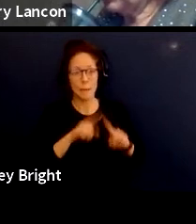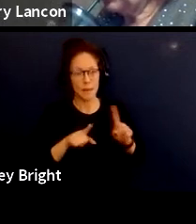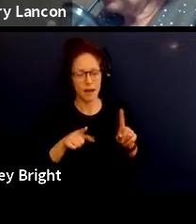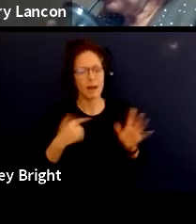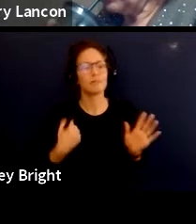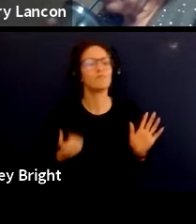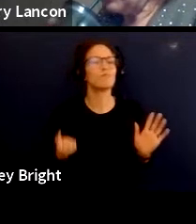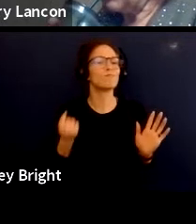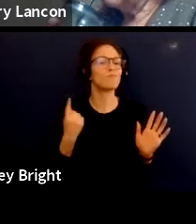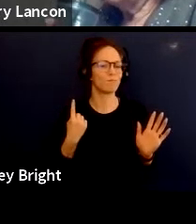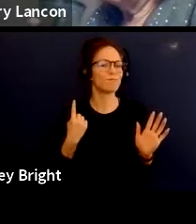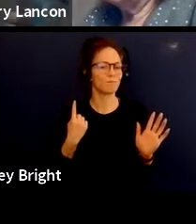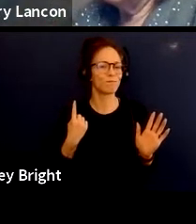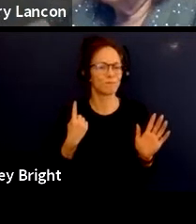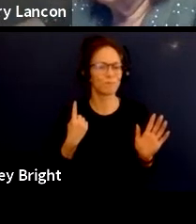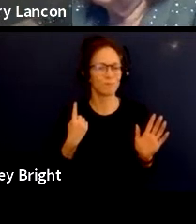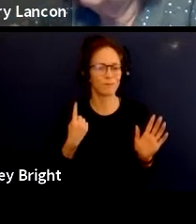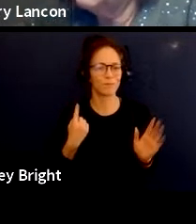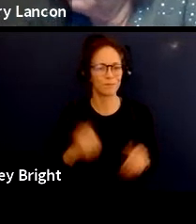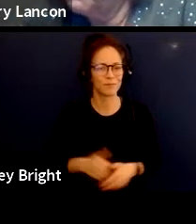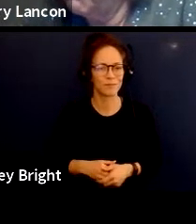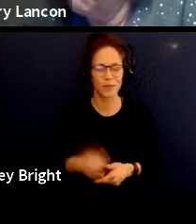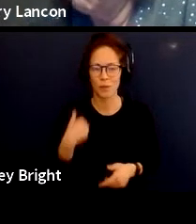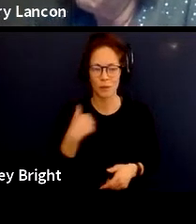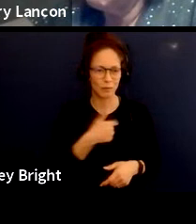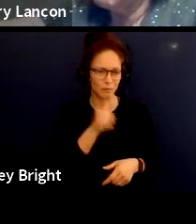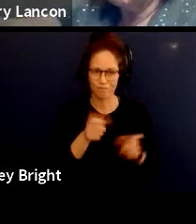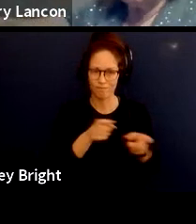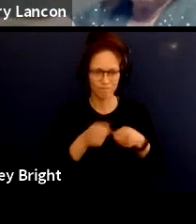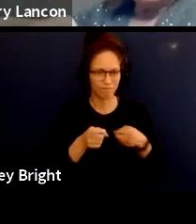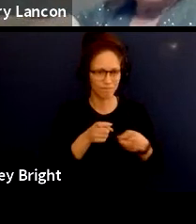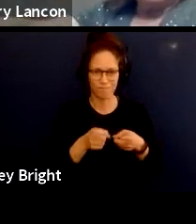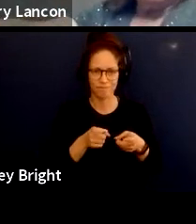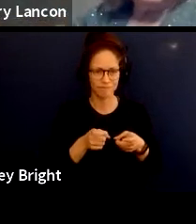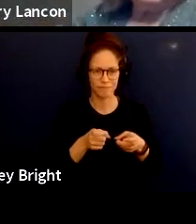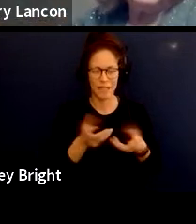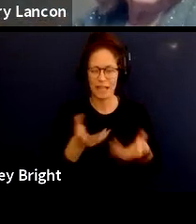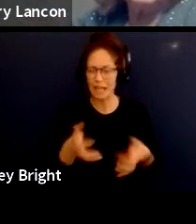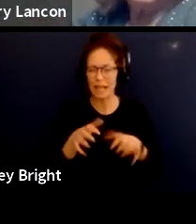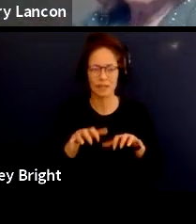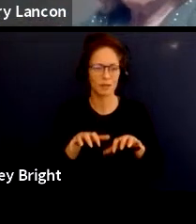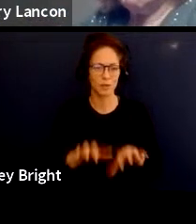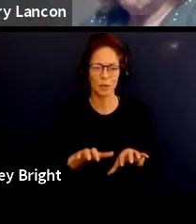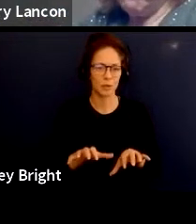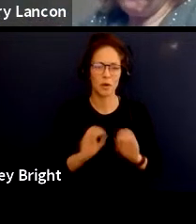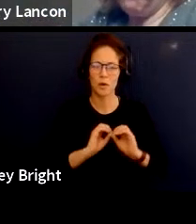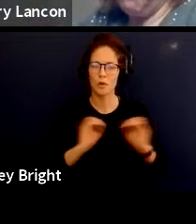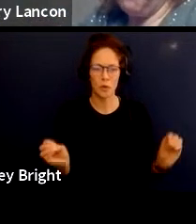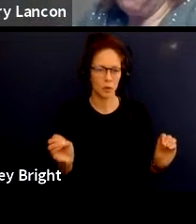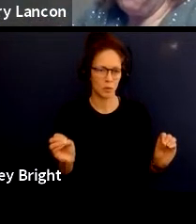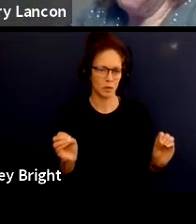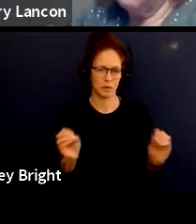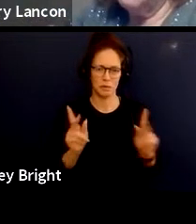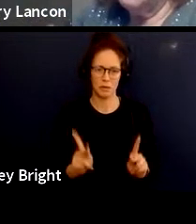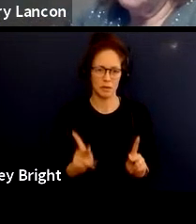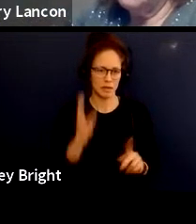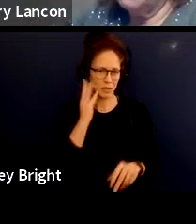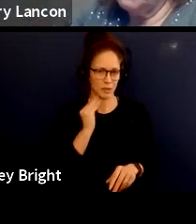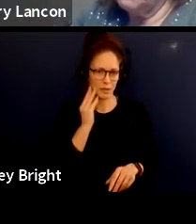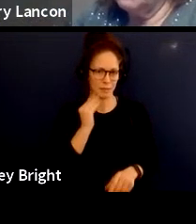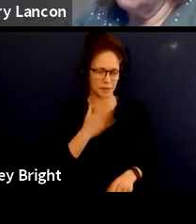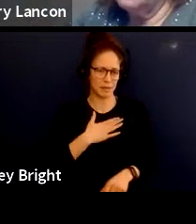clue that we don't have a handle on it. And I don't want anybody else to have to ever experience what